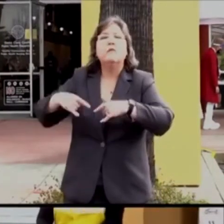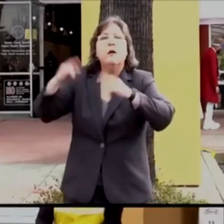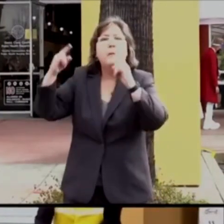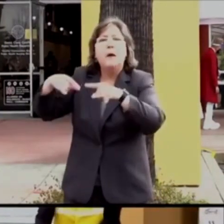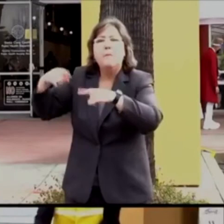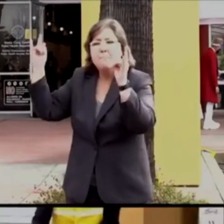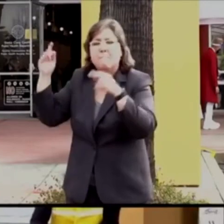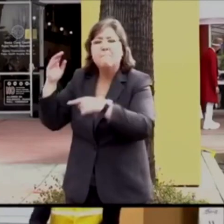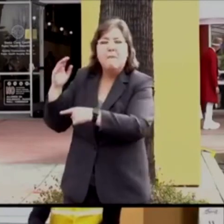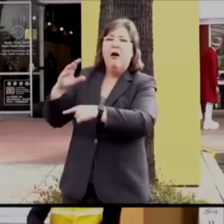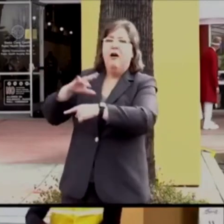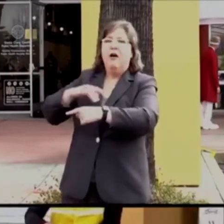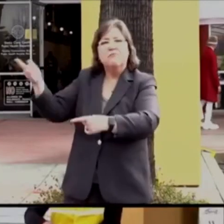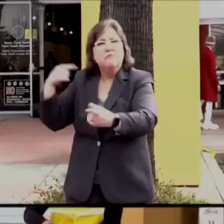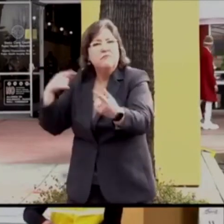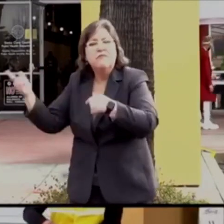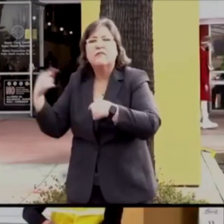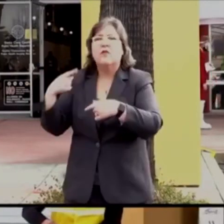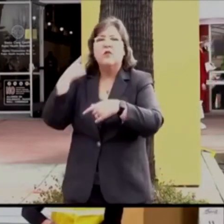San Jose and South County.